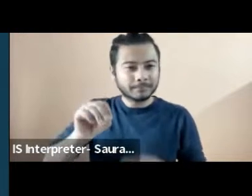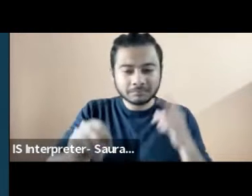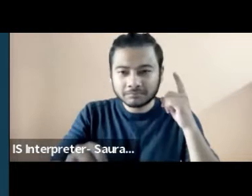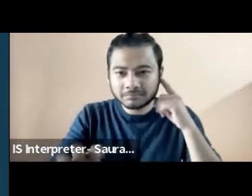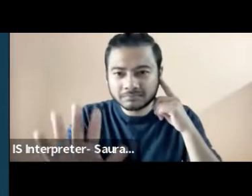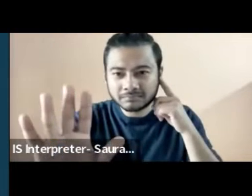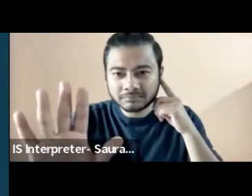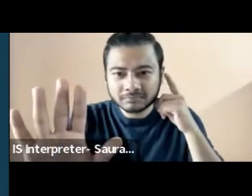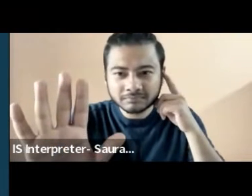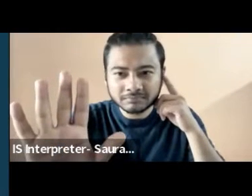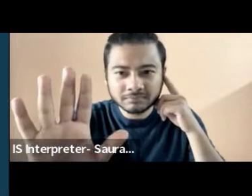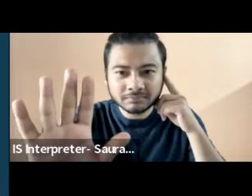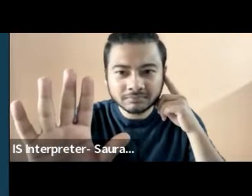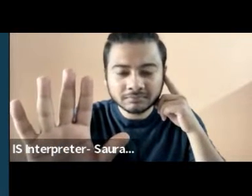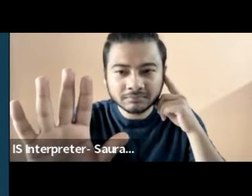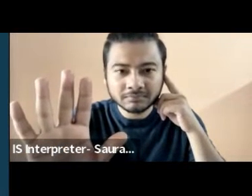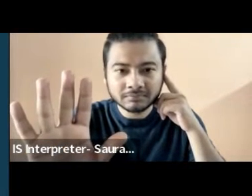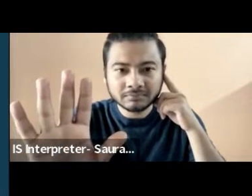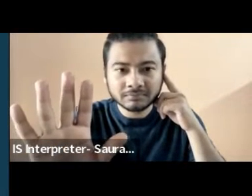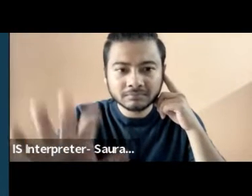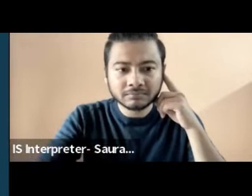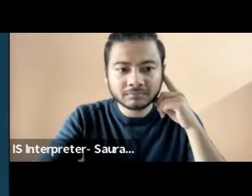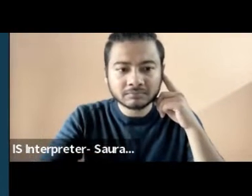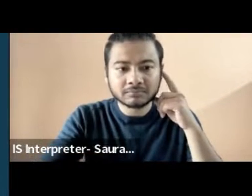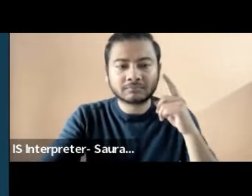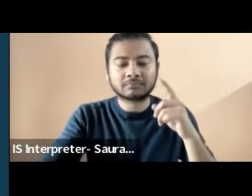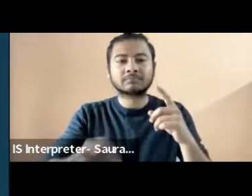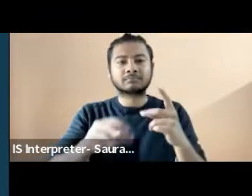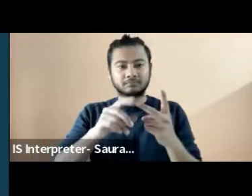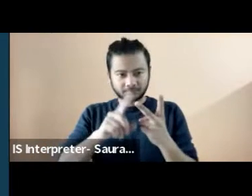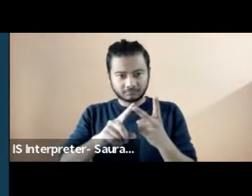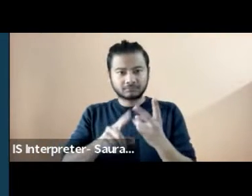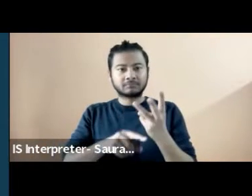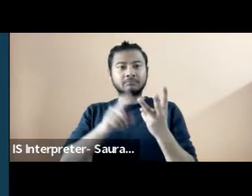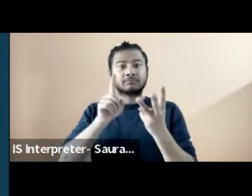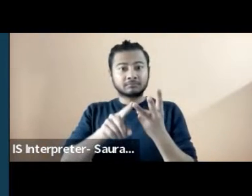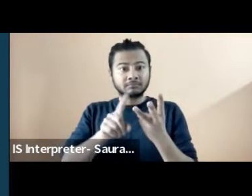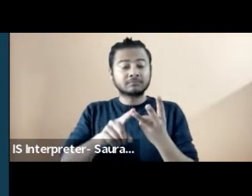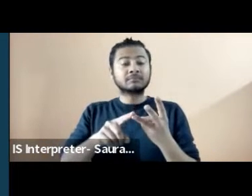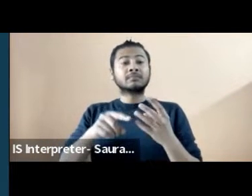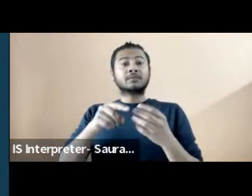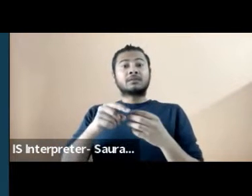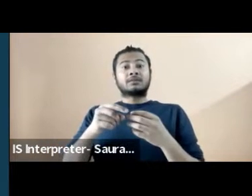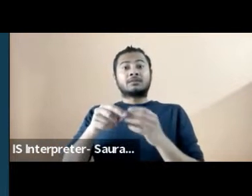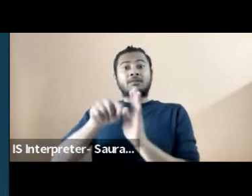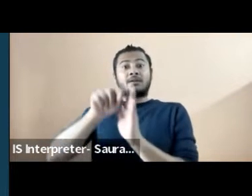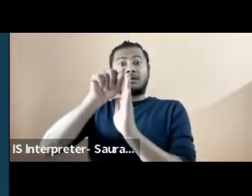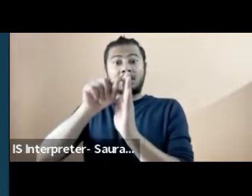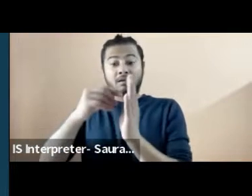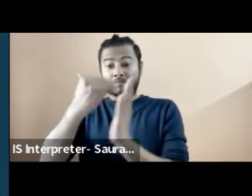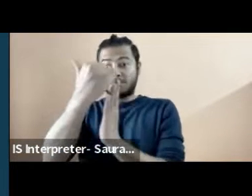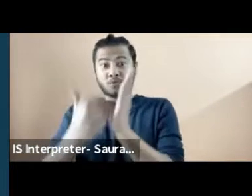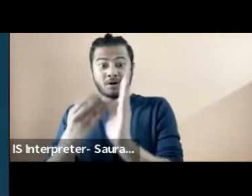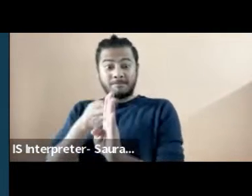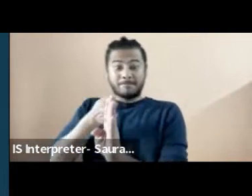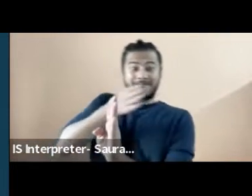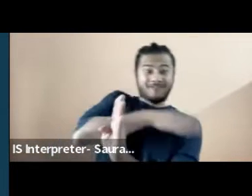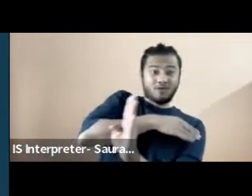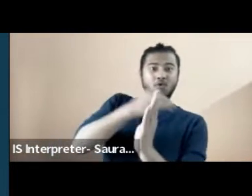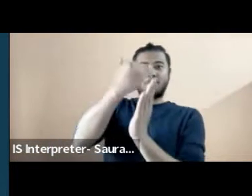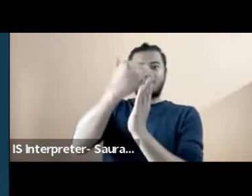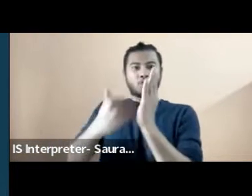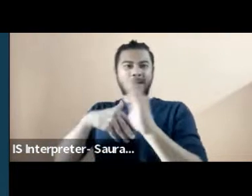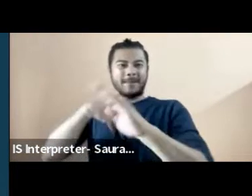the program was launched. And also we wanted to cover the anteceding and succeeding events. After that, we wanted to